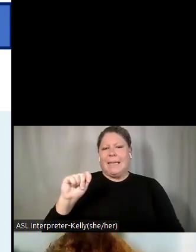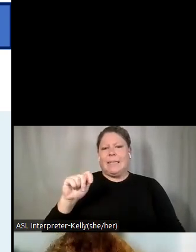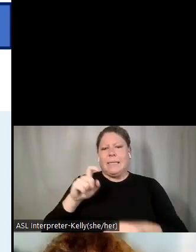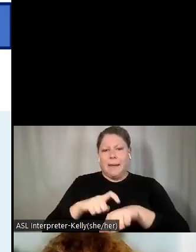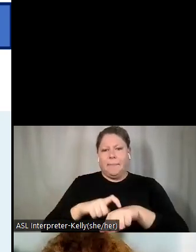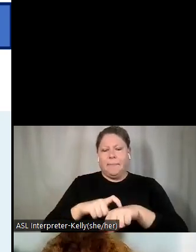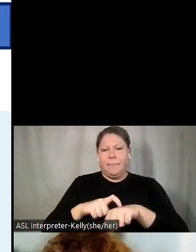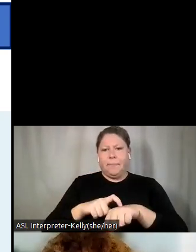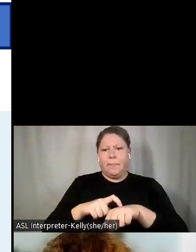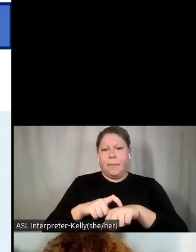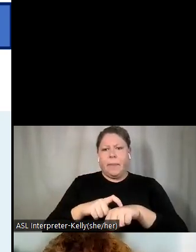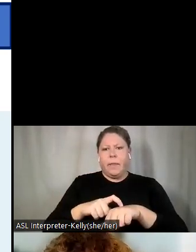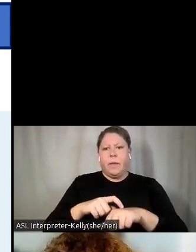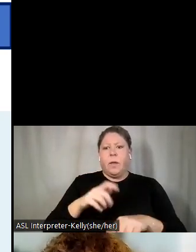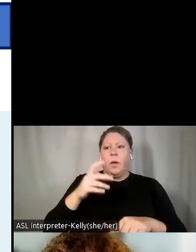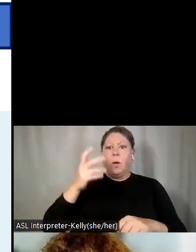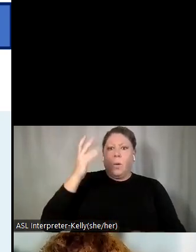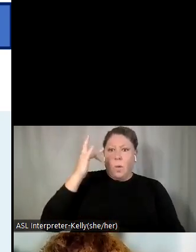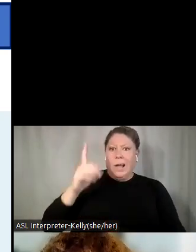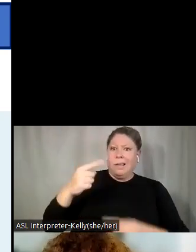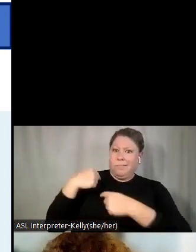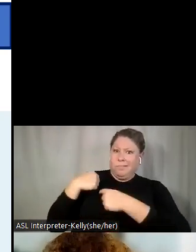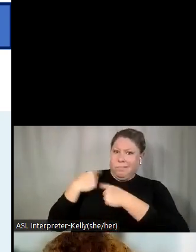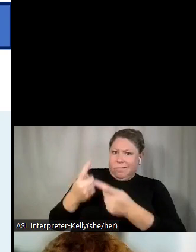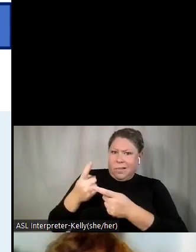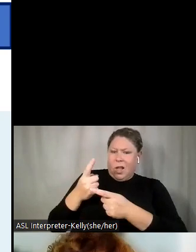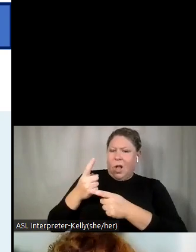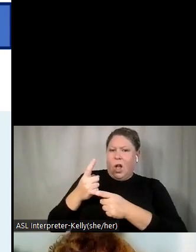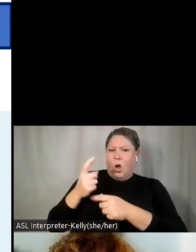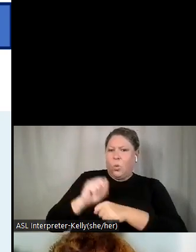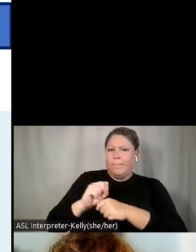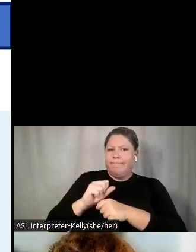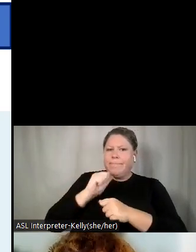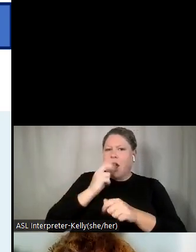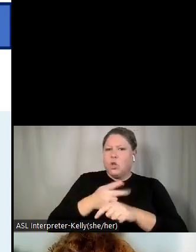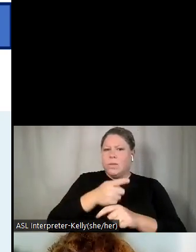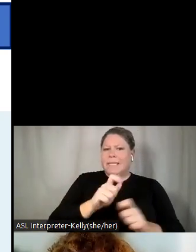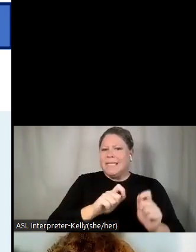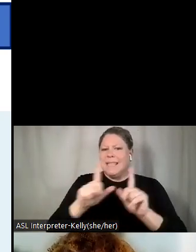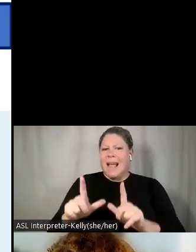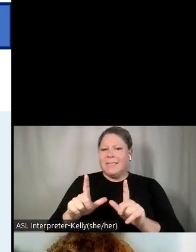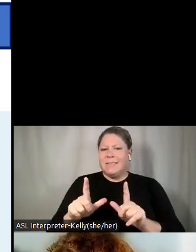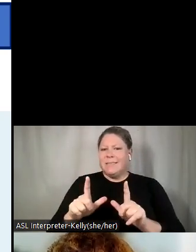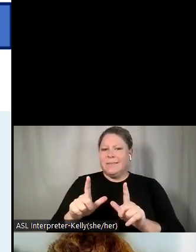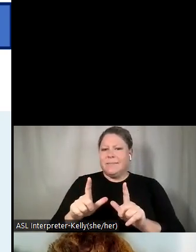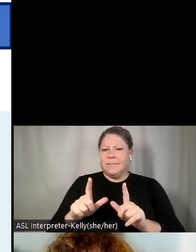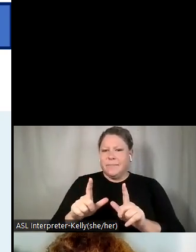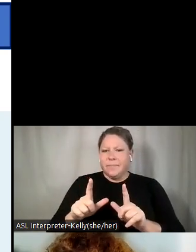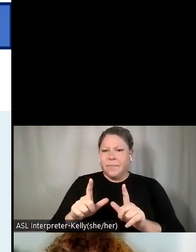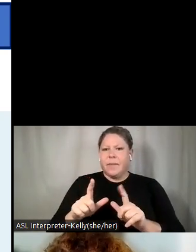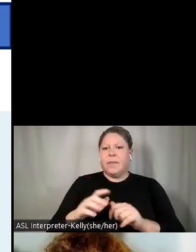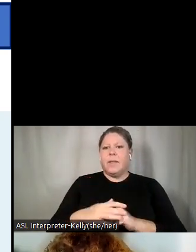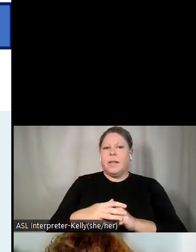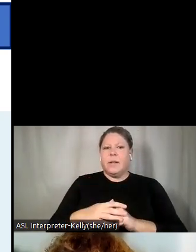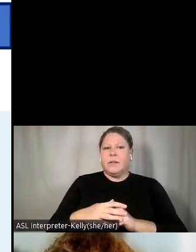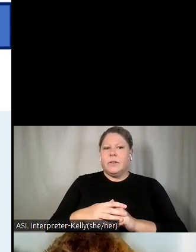historically, the work that happens at CDPH is not viewed through this lens. There are a couple of lenses that the work's often not viewed through. One of them is this: